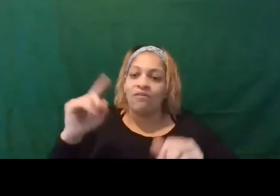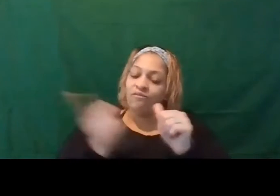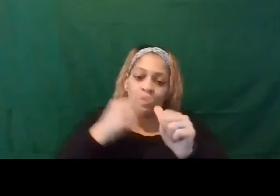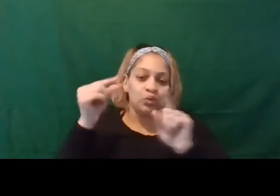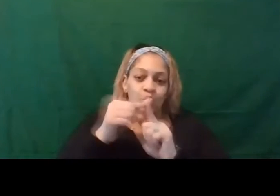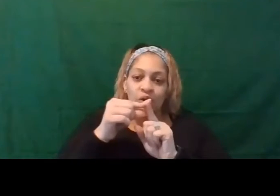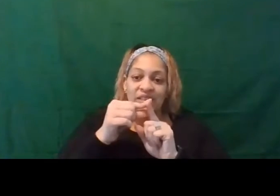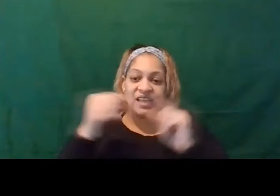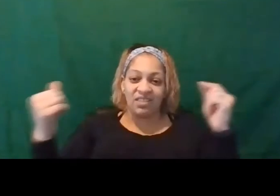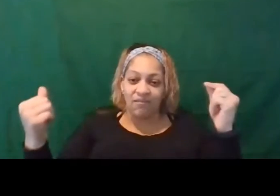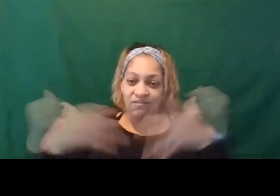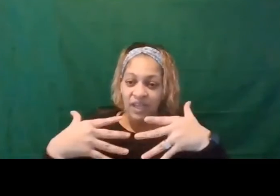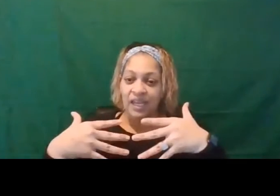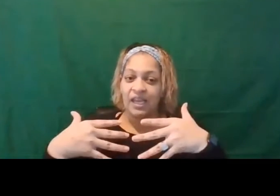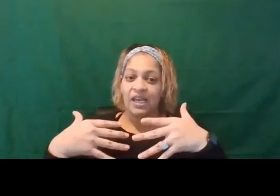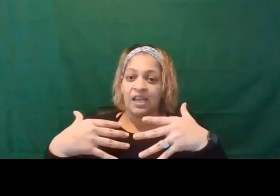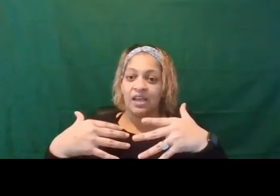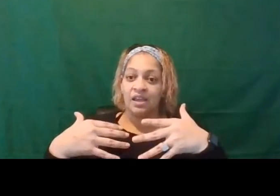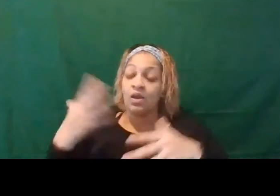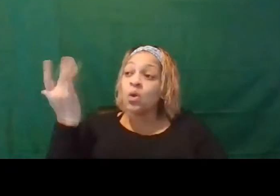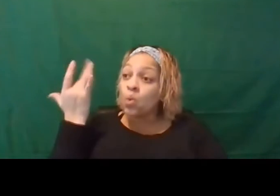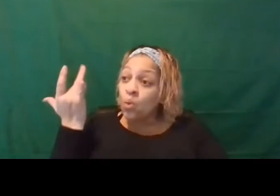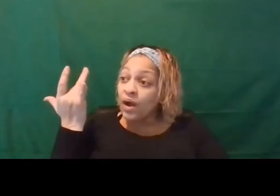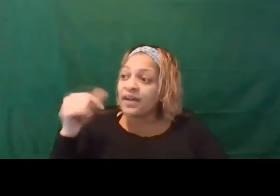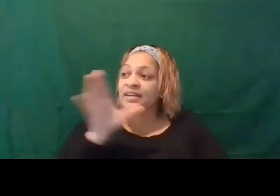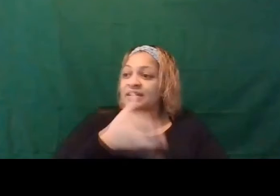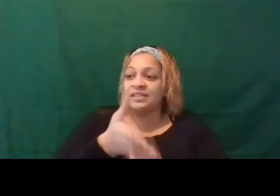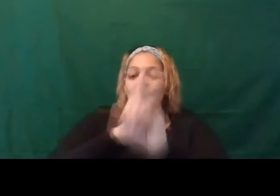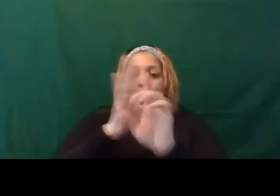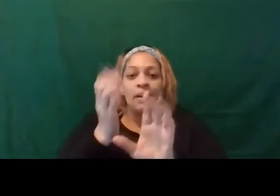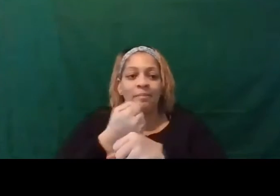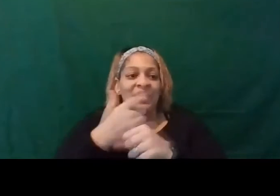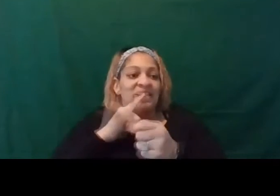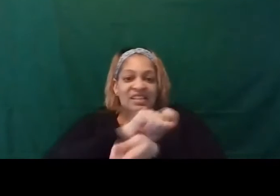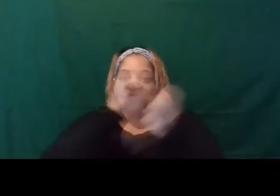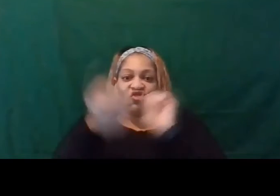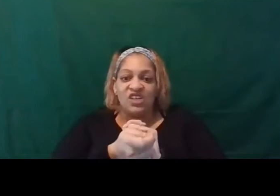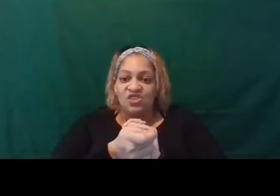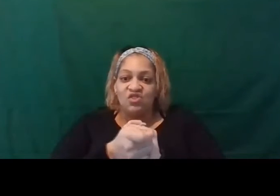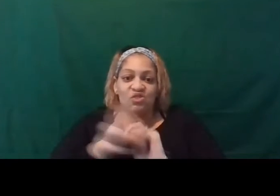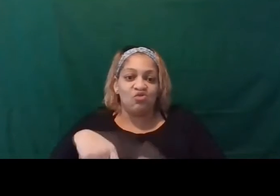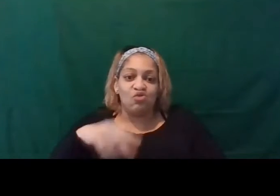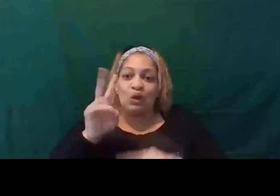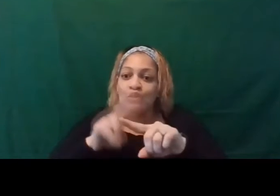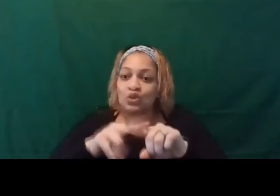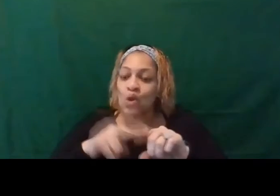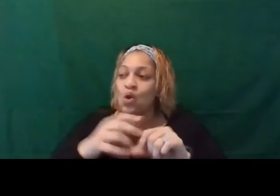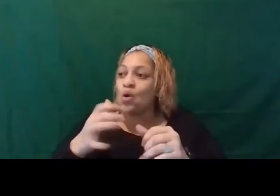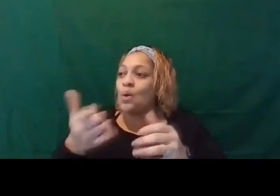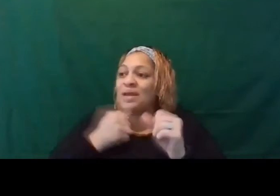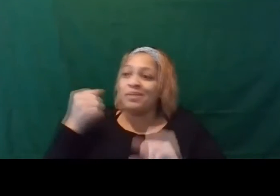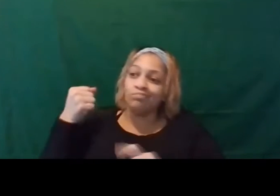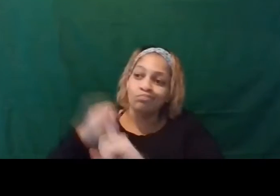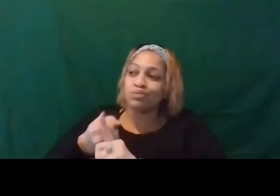of. Now, why? Because God might turn you to a pillar of salt. God might bring plagues and locusts upon your house and